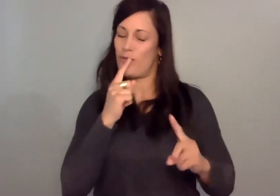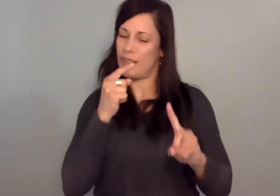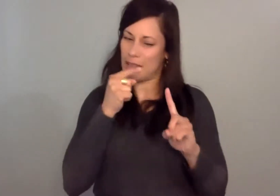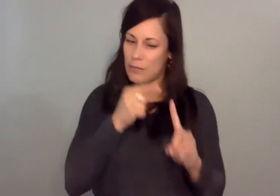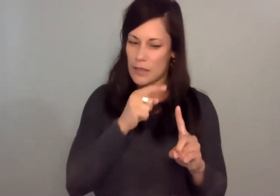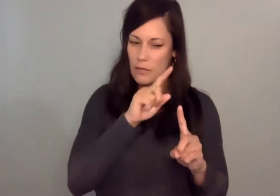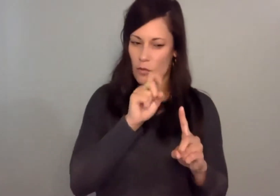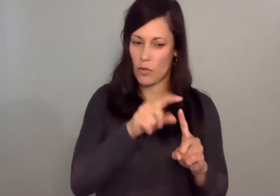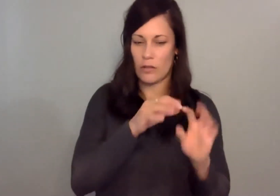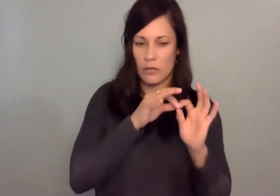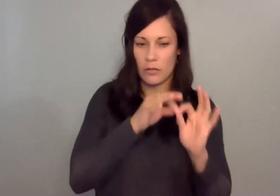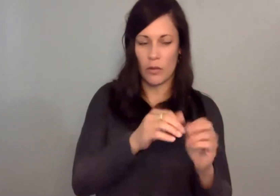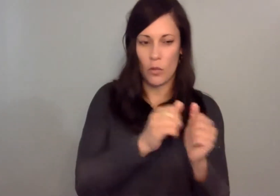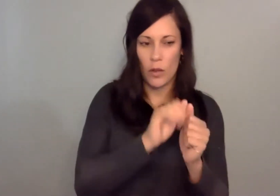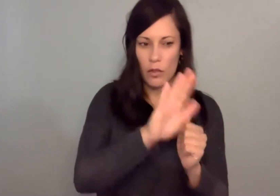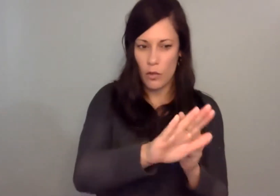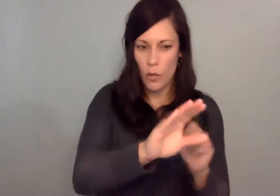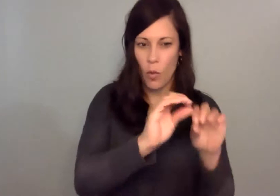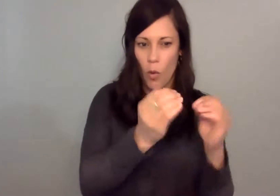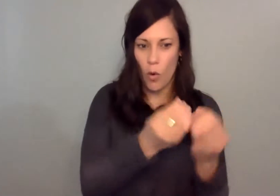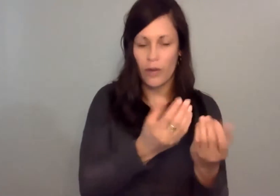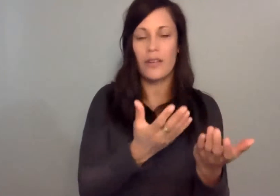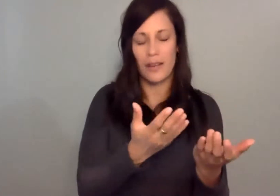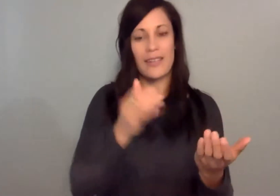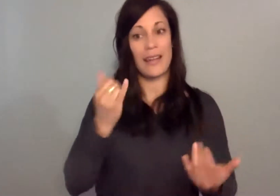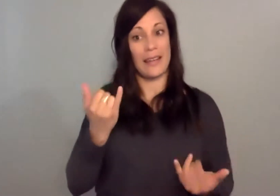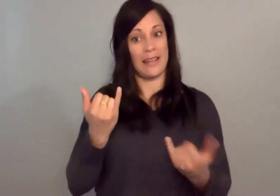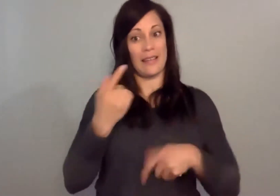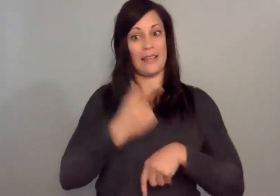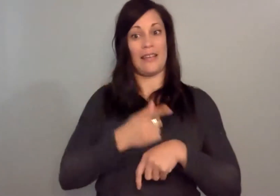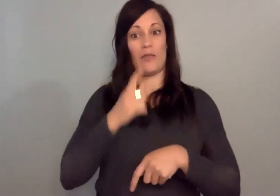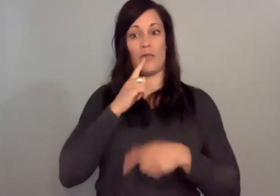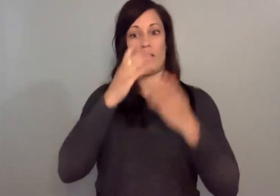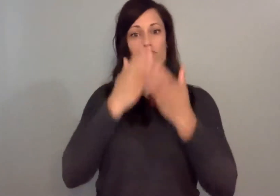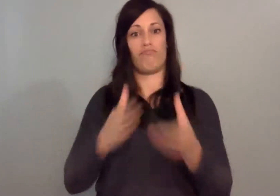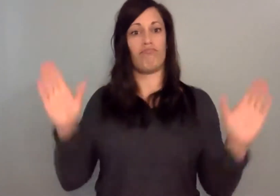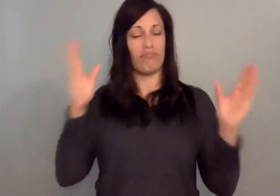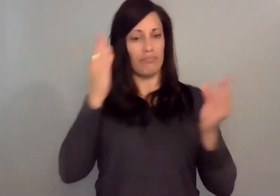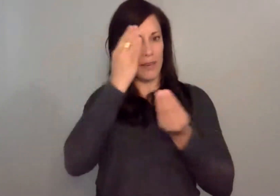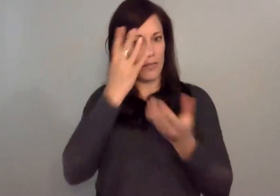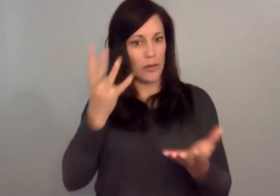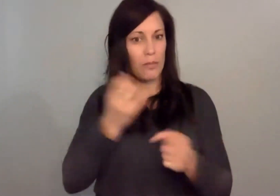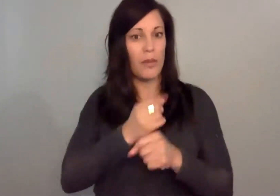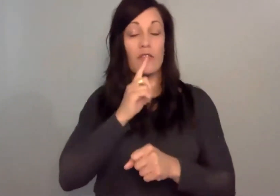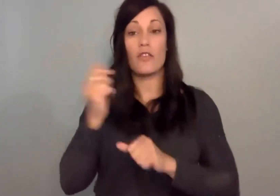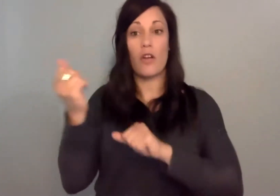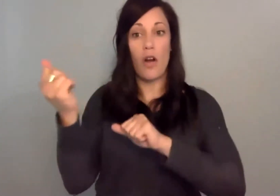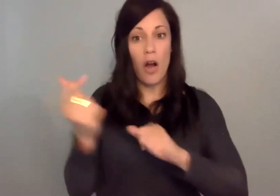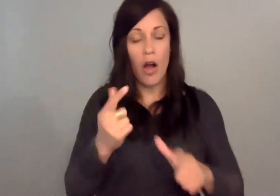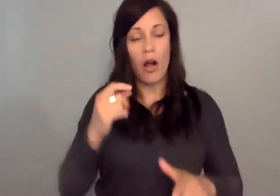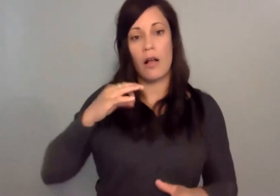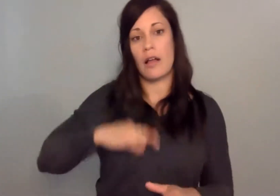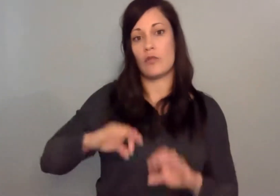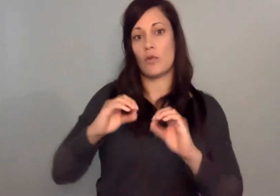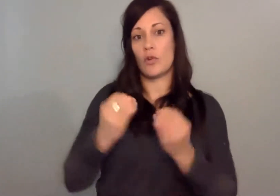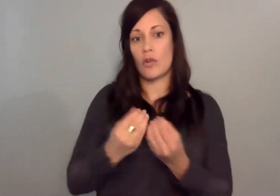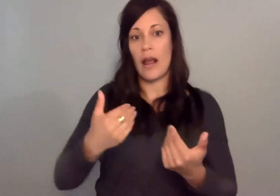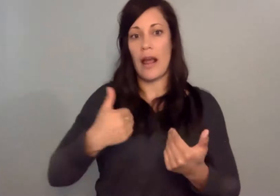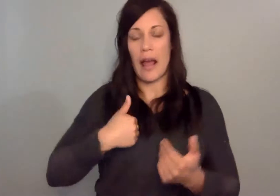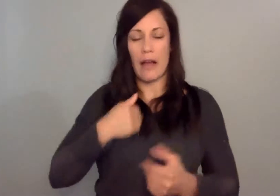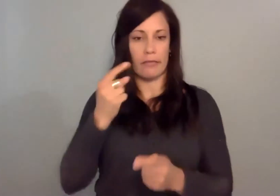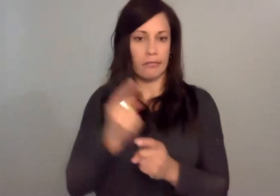organization. And with today's information session focused on making sure that all eligible organizations have the tools